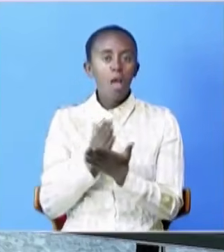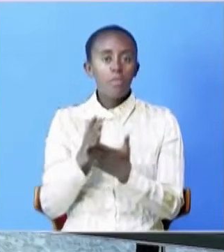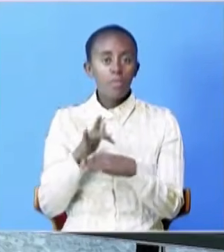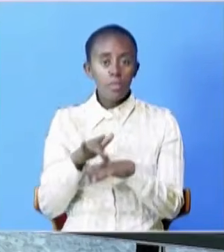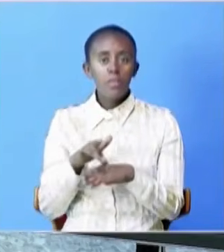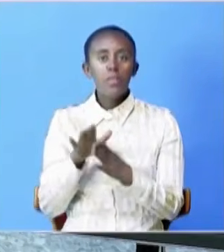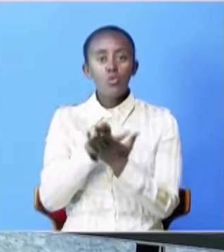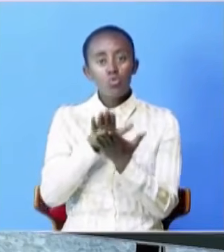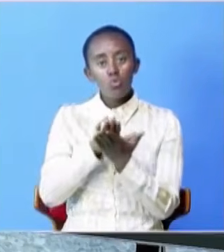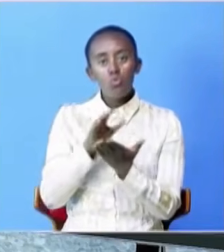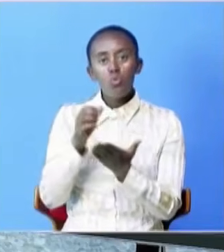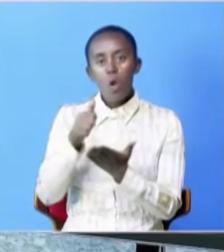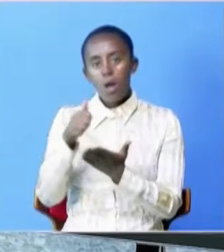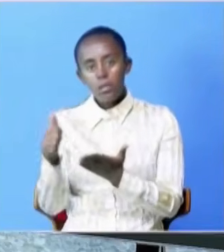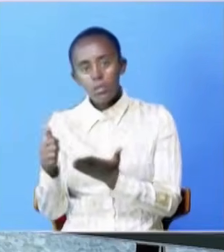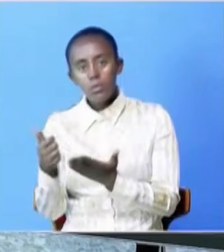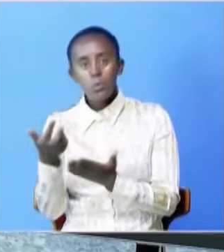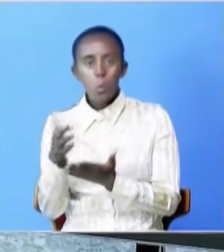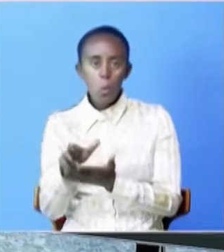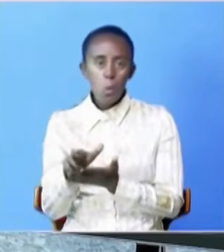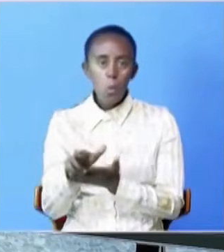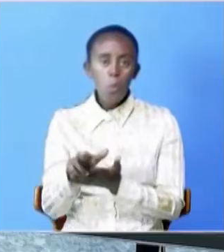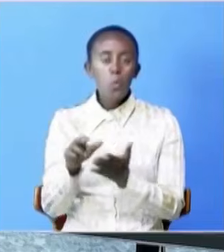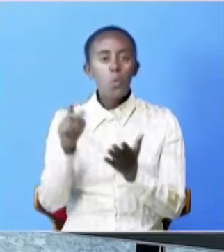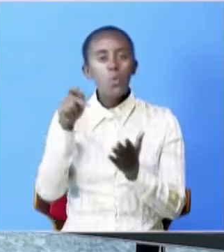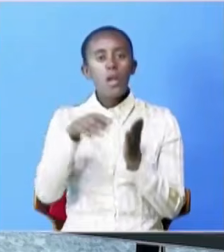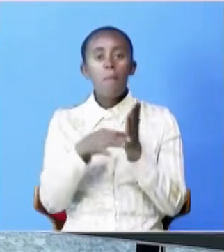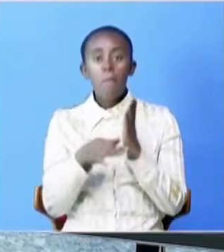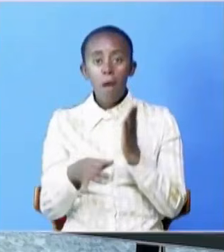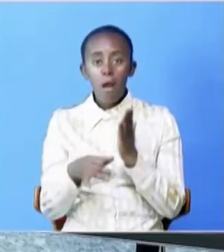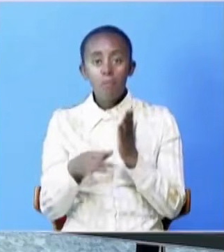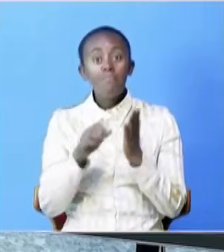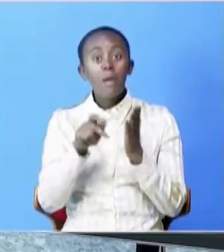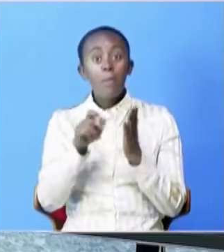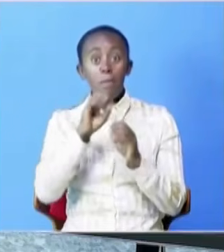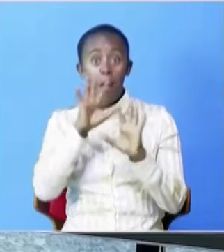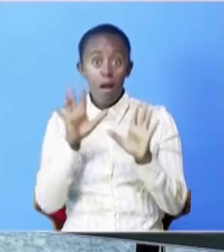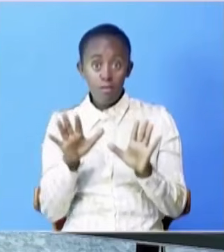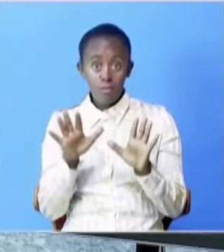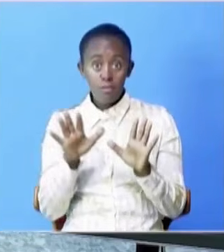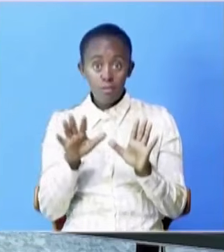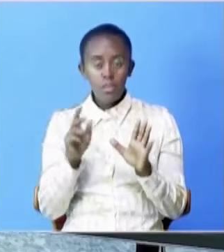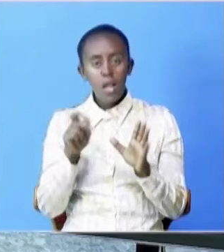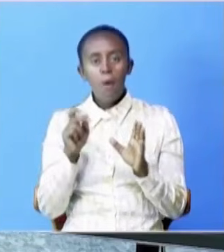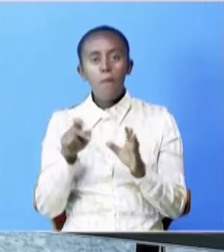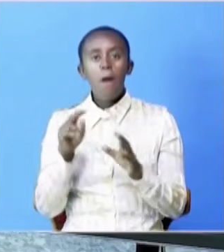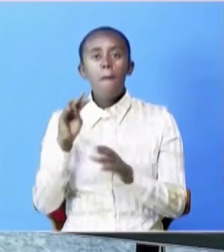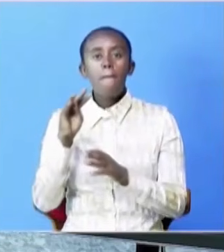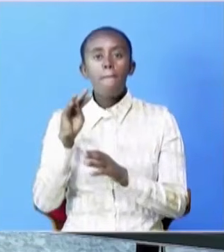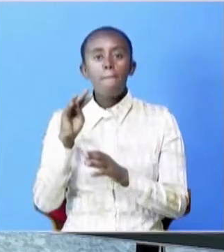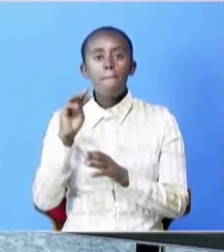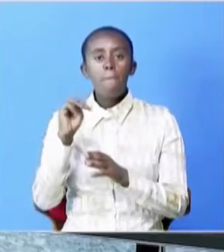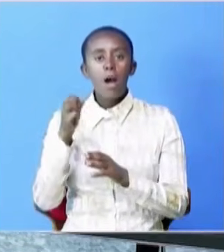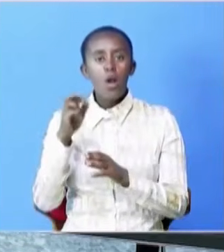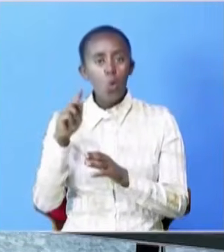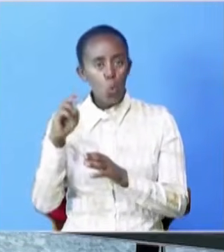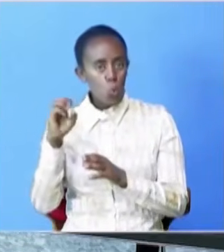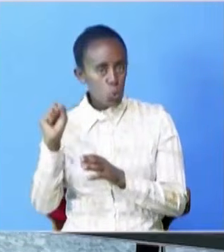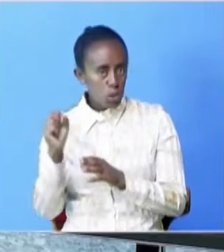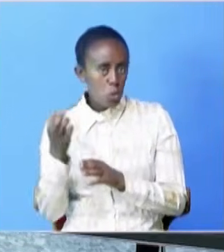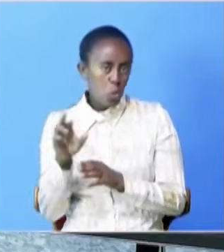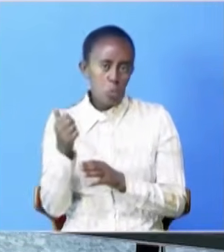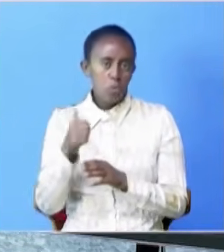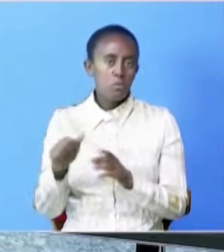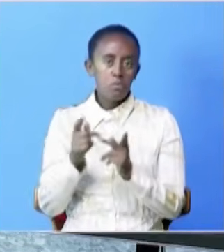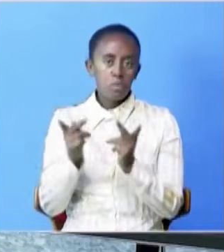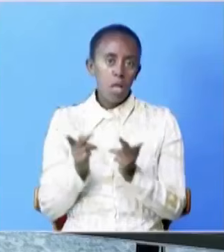in Addis or in Debre Brahan or in Debre Marcos or any kind of place,